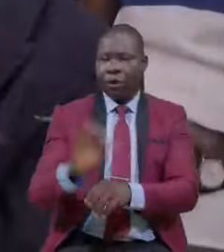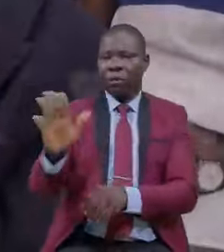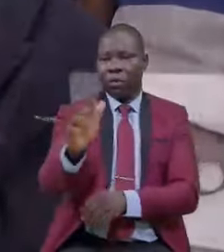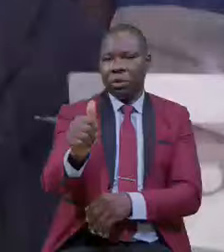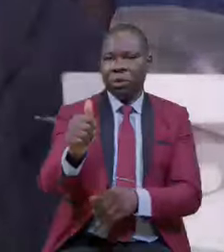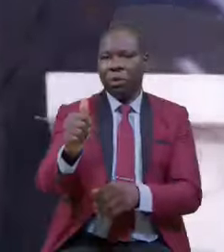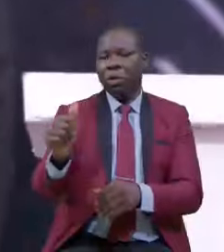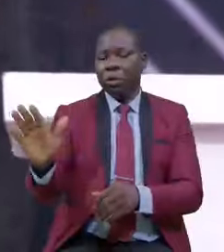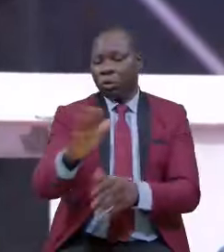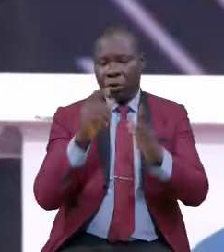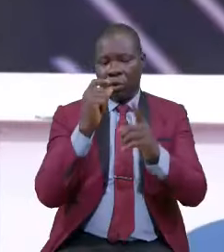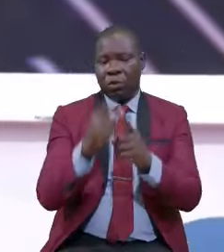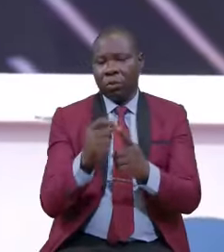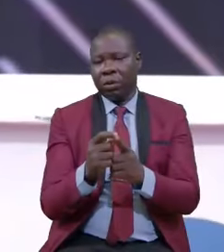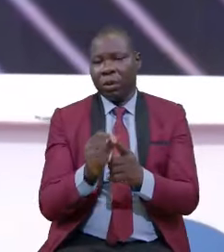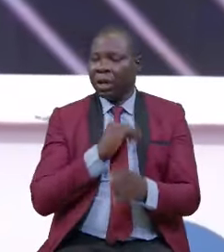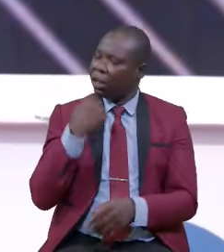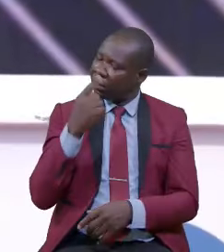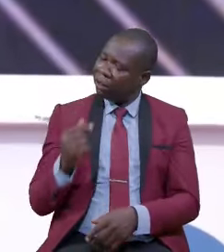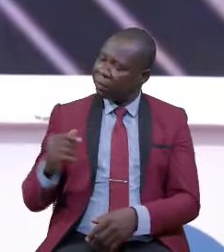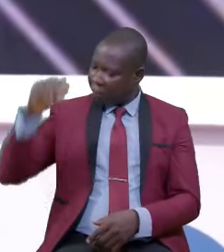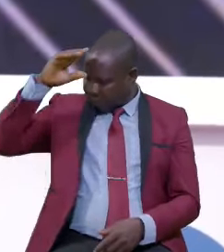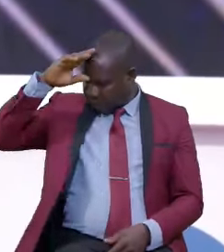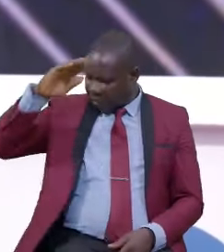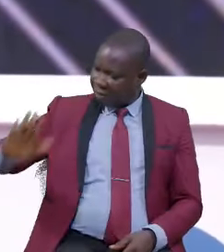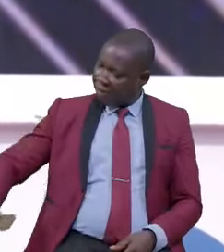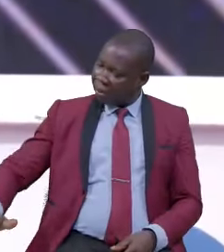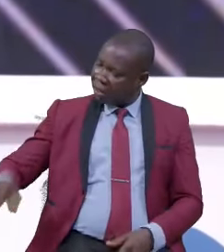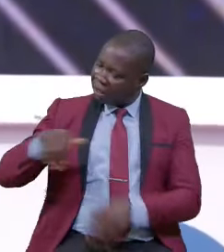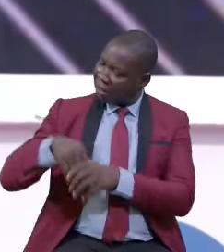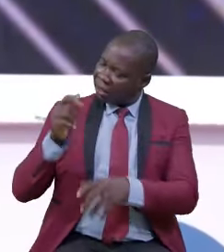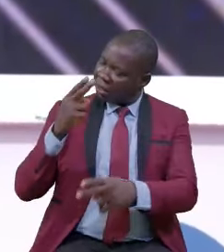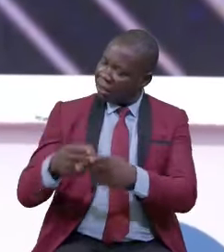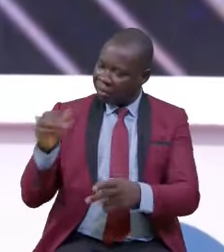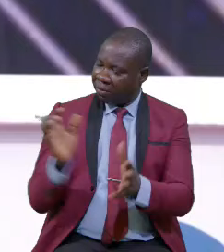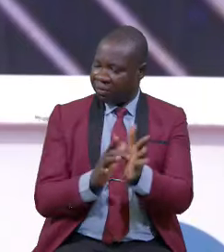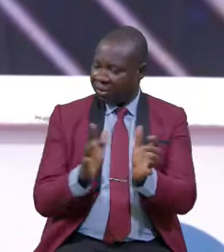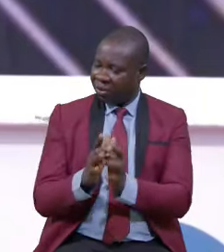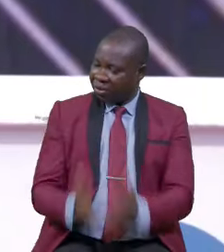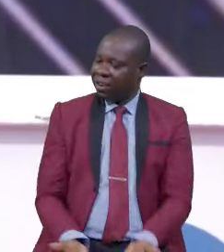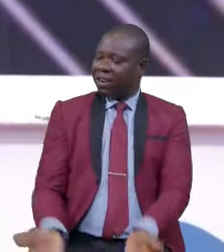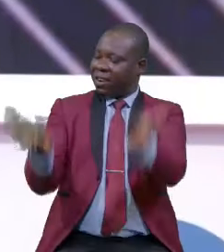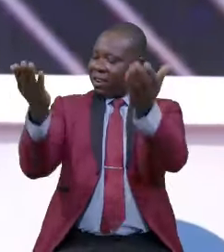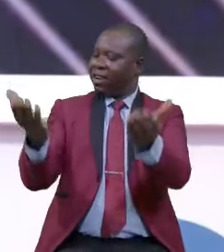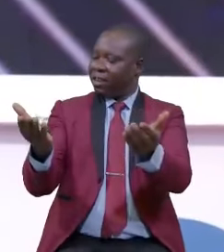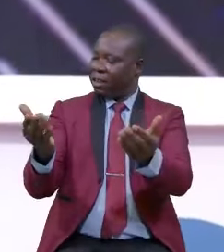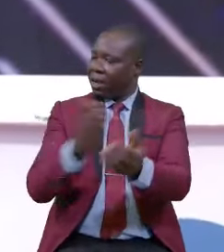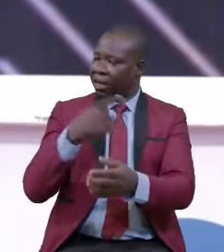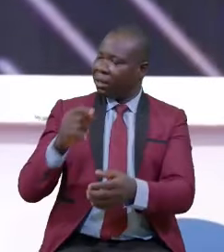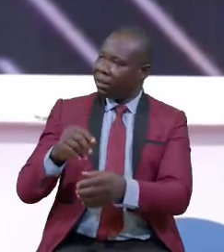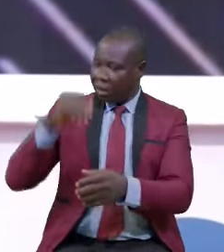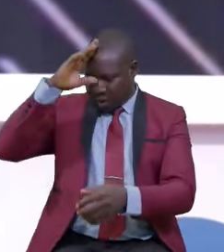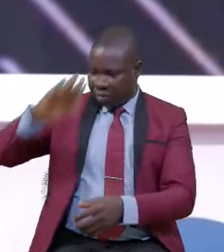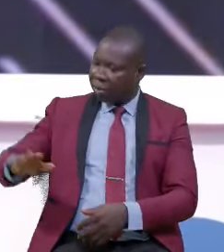Yeah. I said, boy, in the name of Jesus, rise up. And the boy looked at me like this. I didn't even